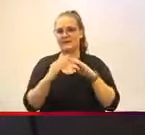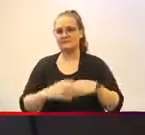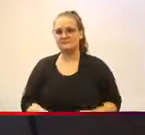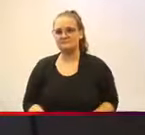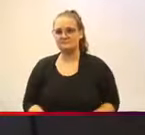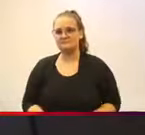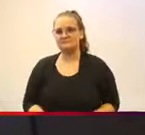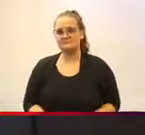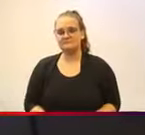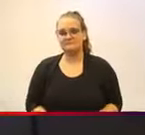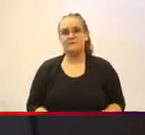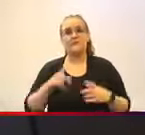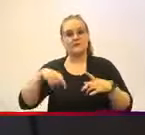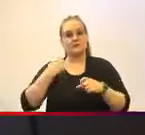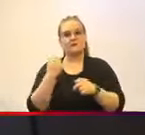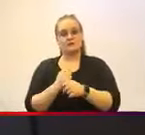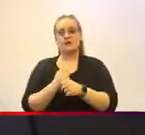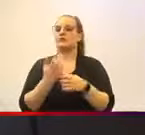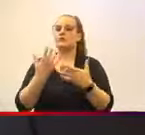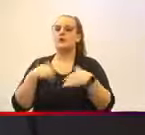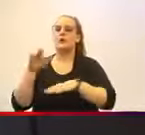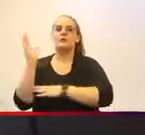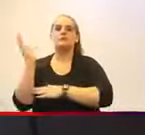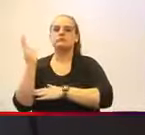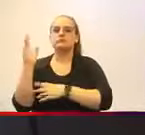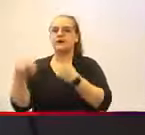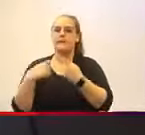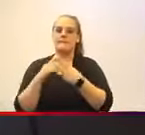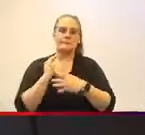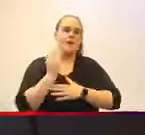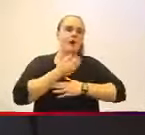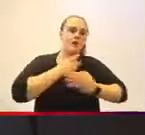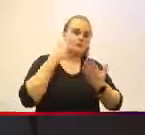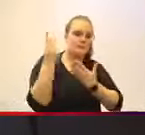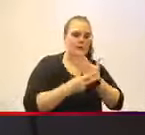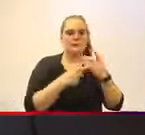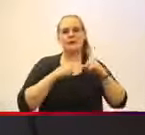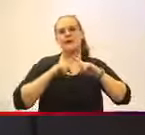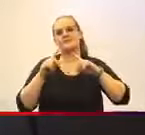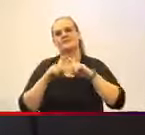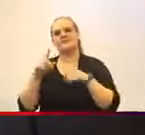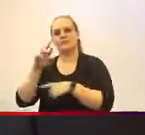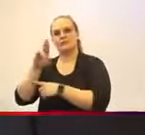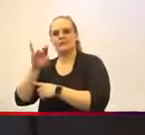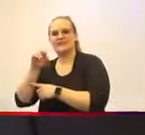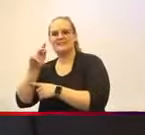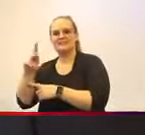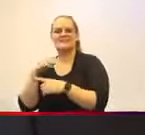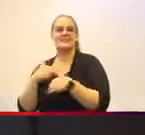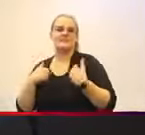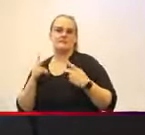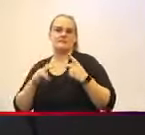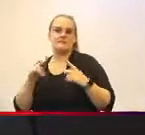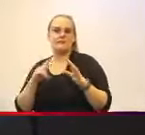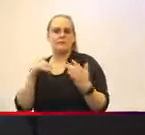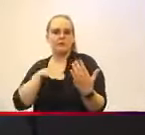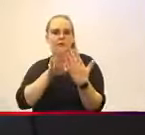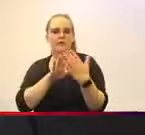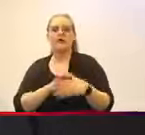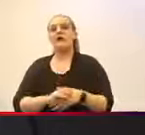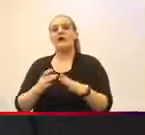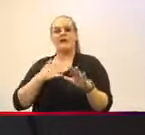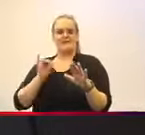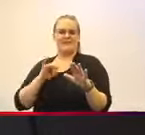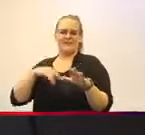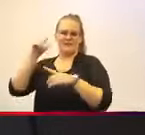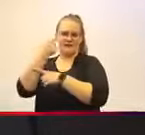This year, rather than giving you a speech about our programs and the risks our young people face, I feel like the governor and the first gentleman did a